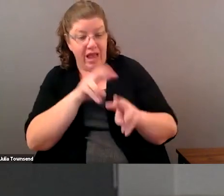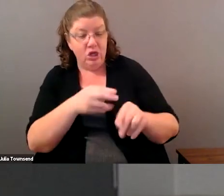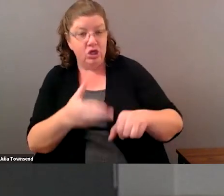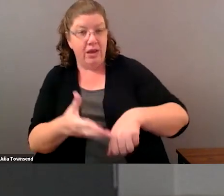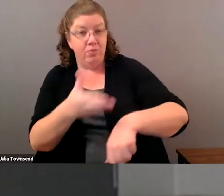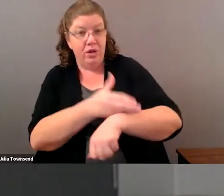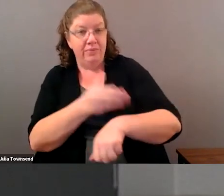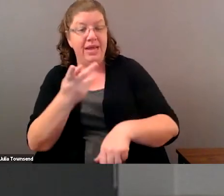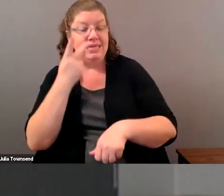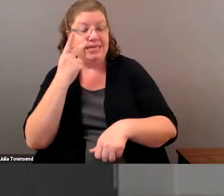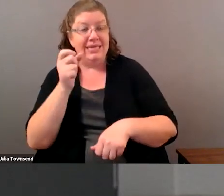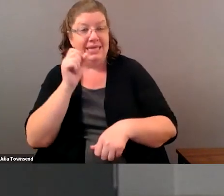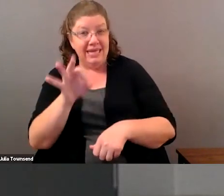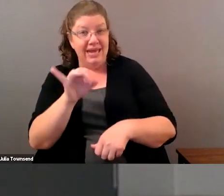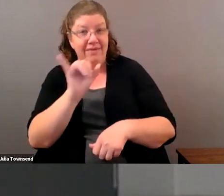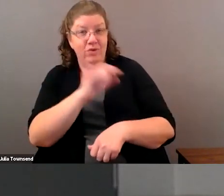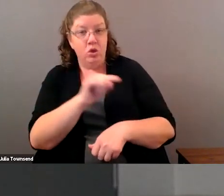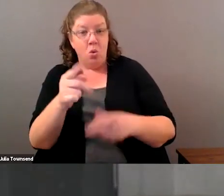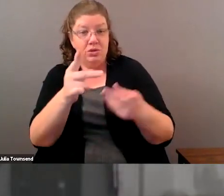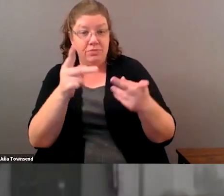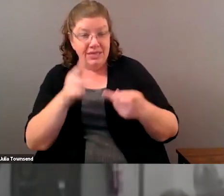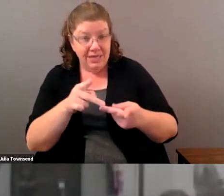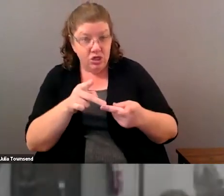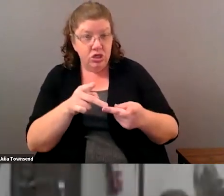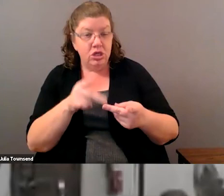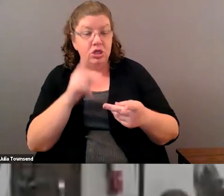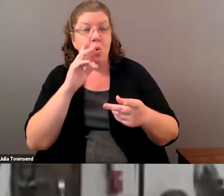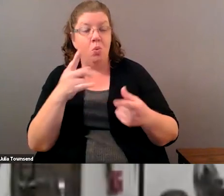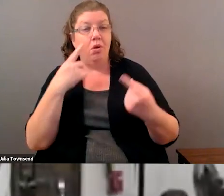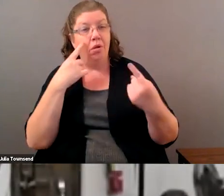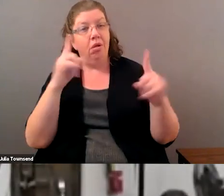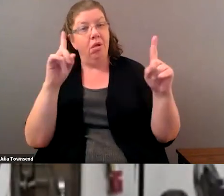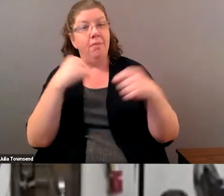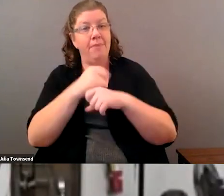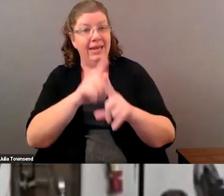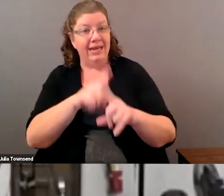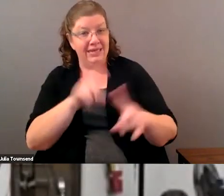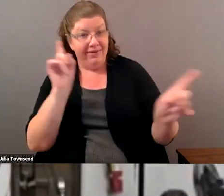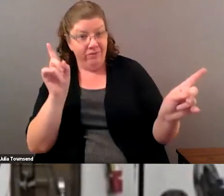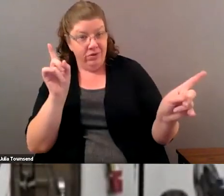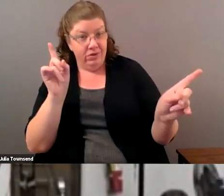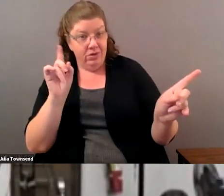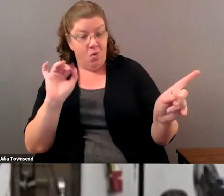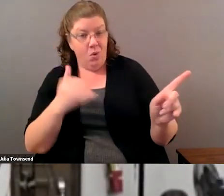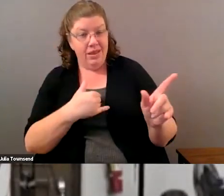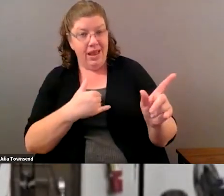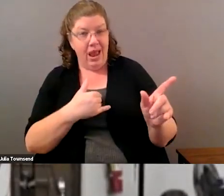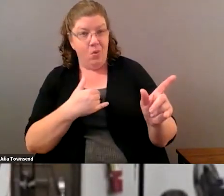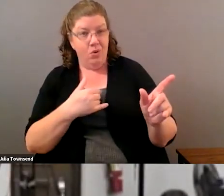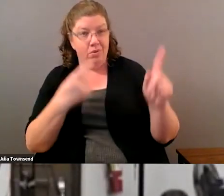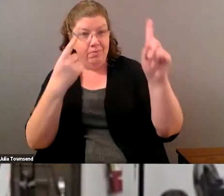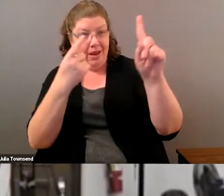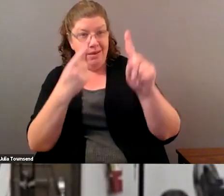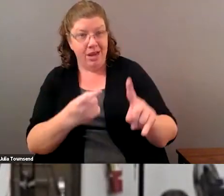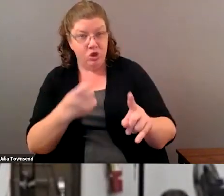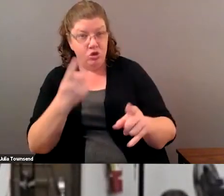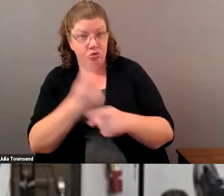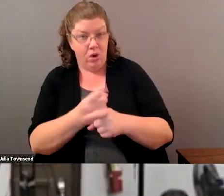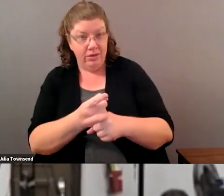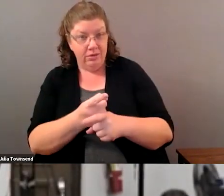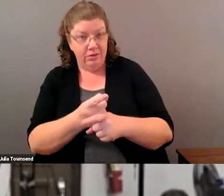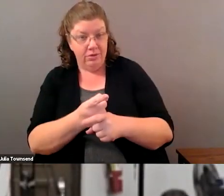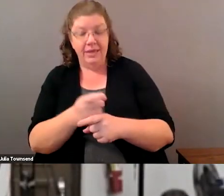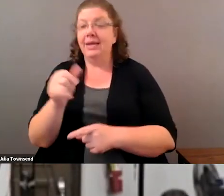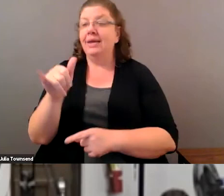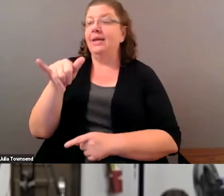in fact these positions and these moves are going to make a difference with our measures. Did I capture that correctly?